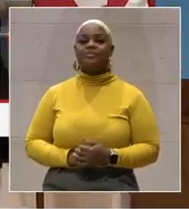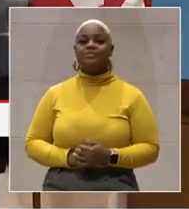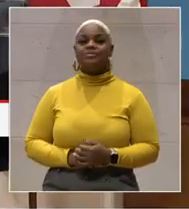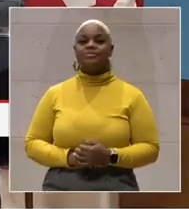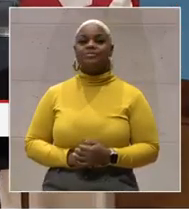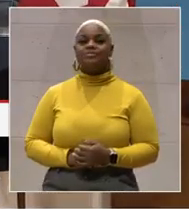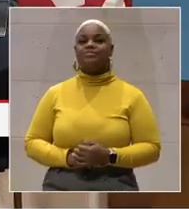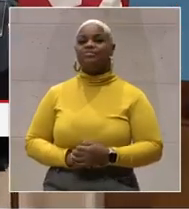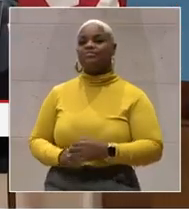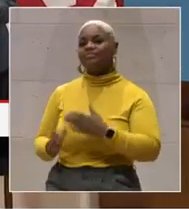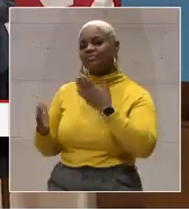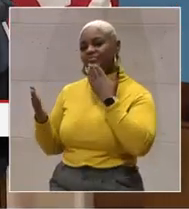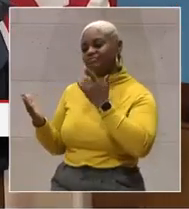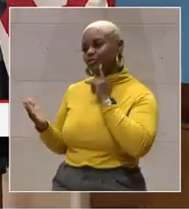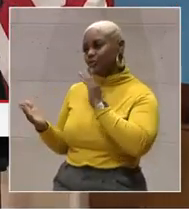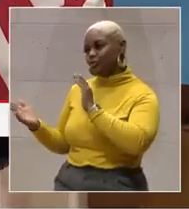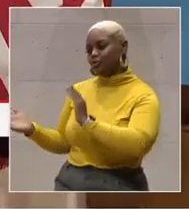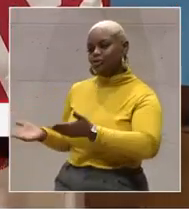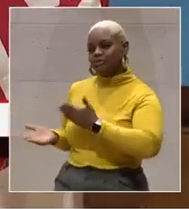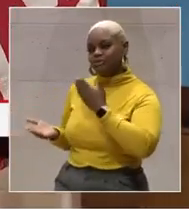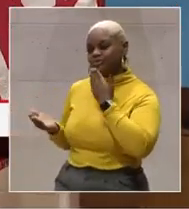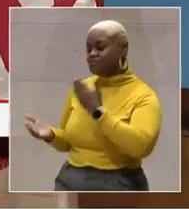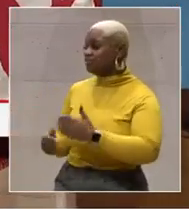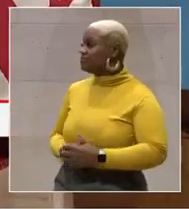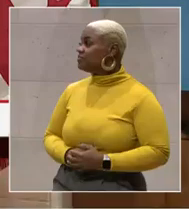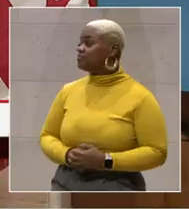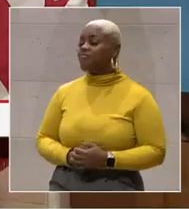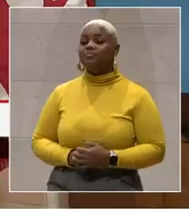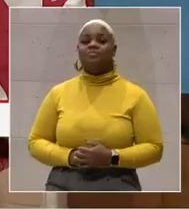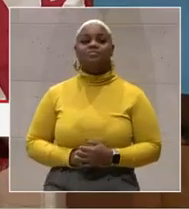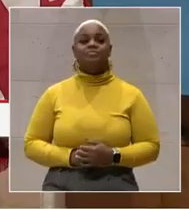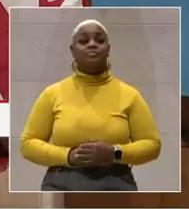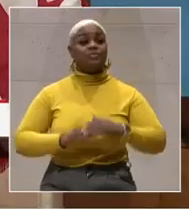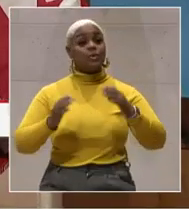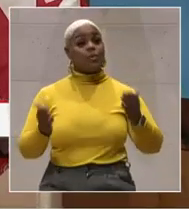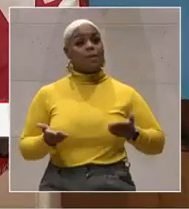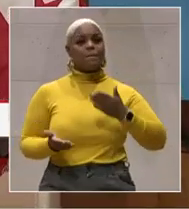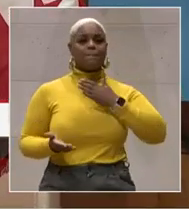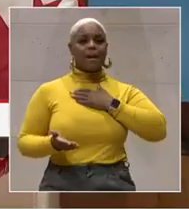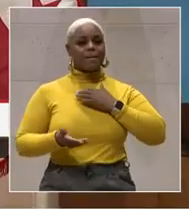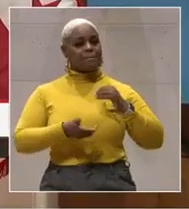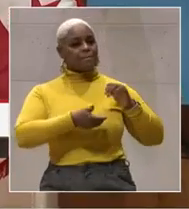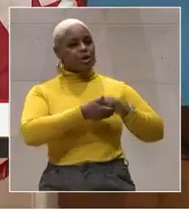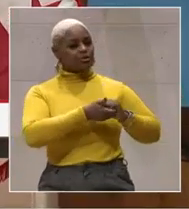Well, thanks for that introduction, and welcome aboard, my partner here,